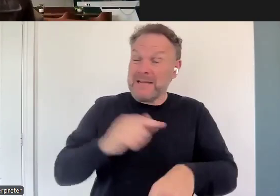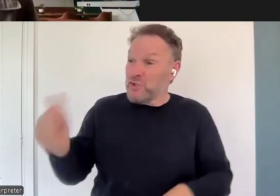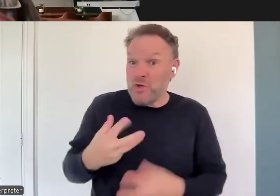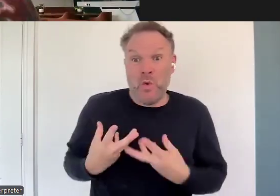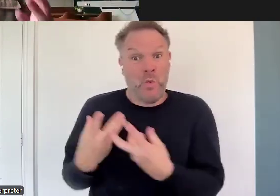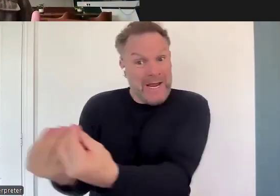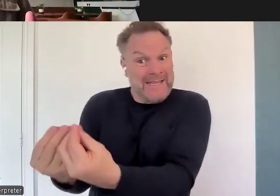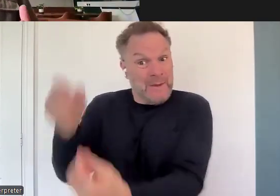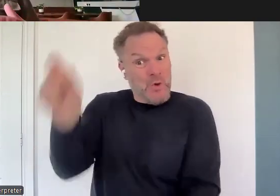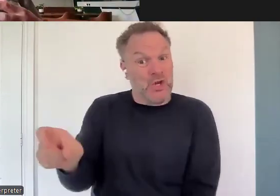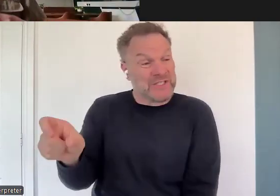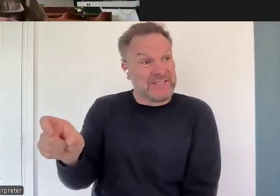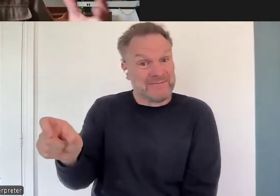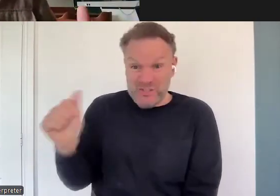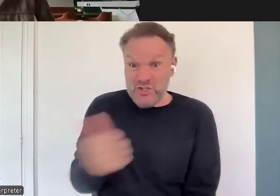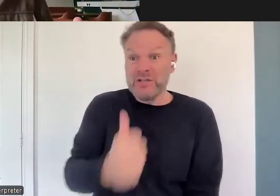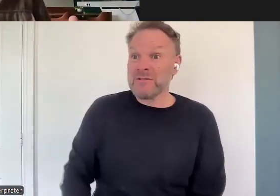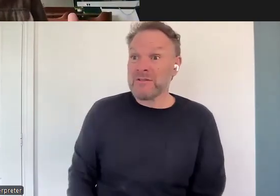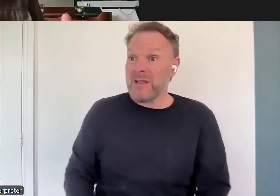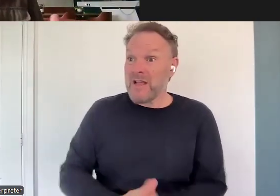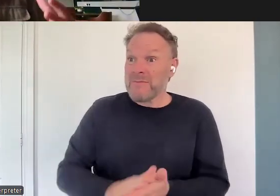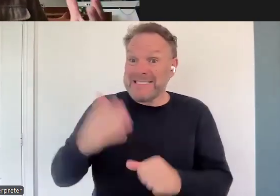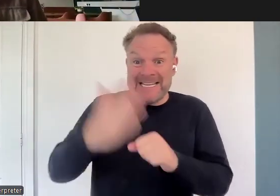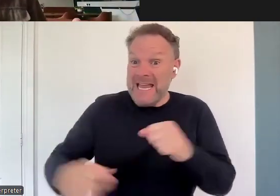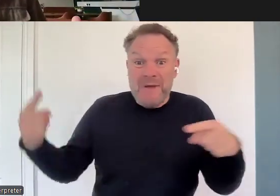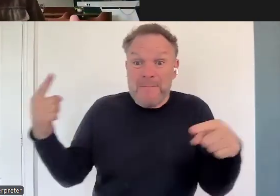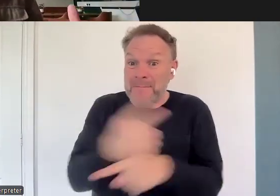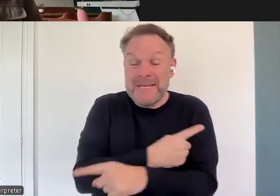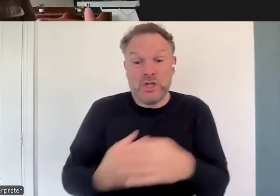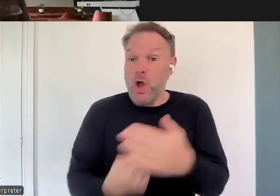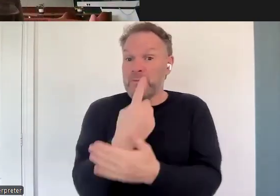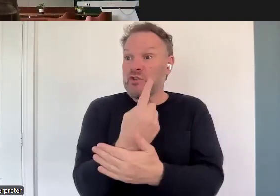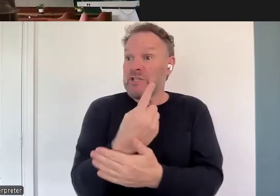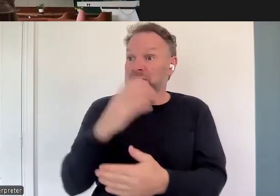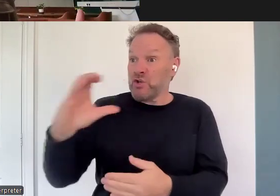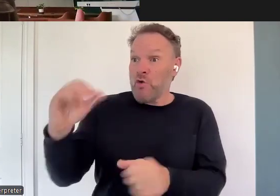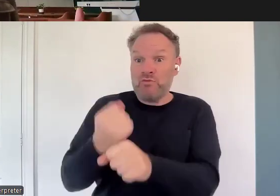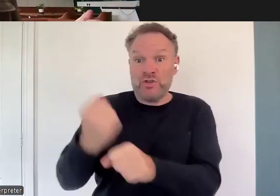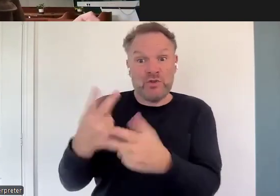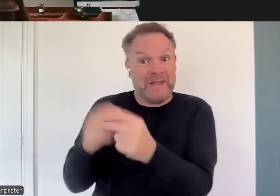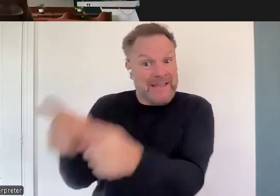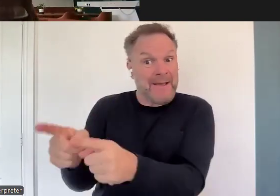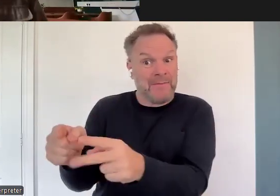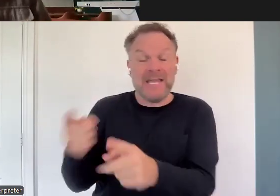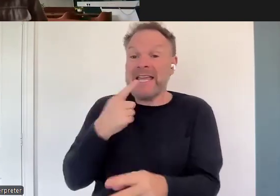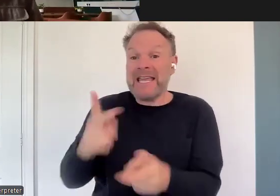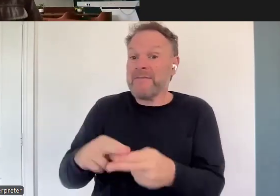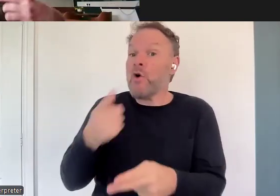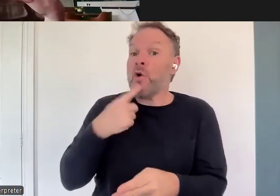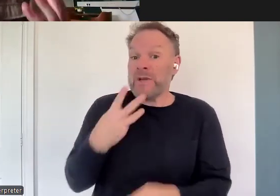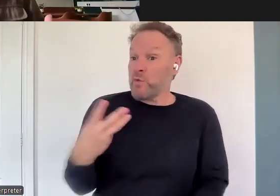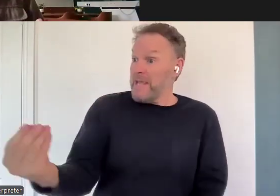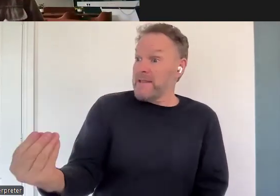way, it means we will never miss an opportunity to co-produce where we should. There may be